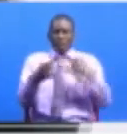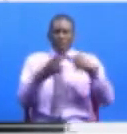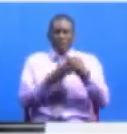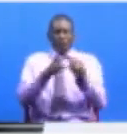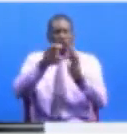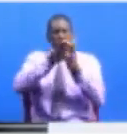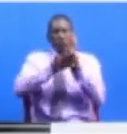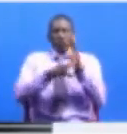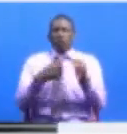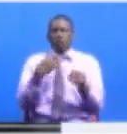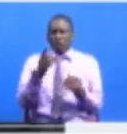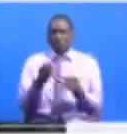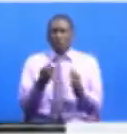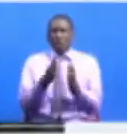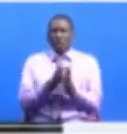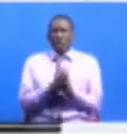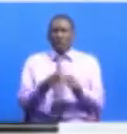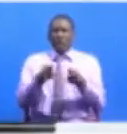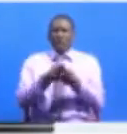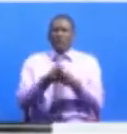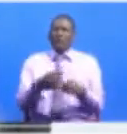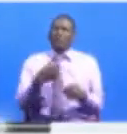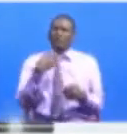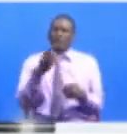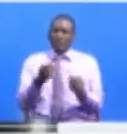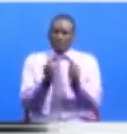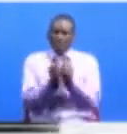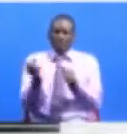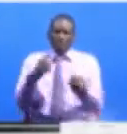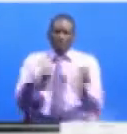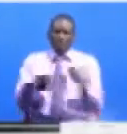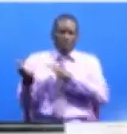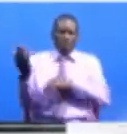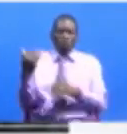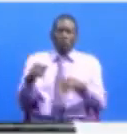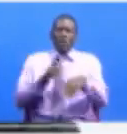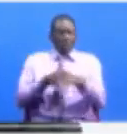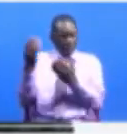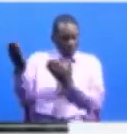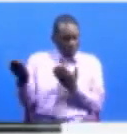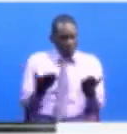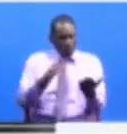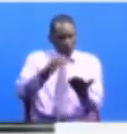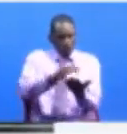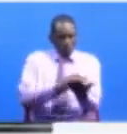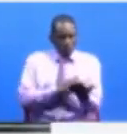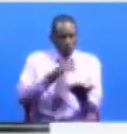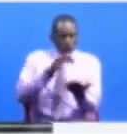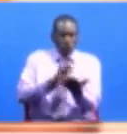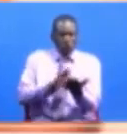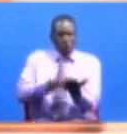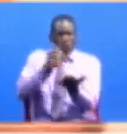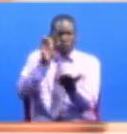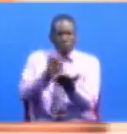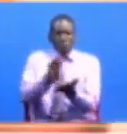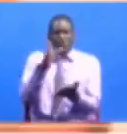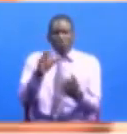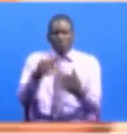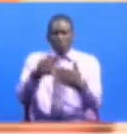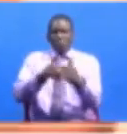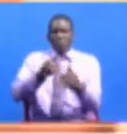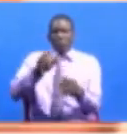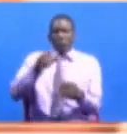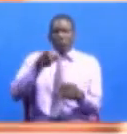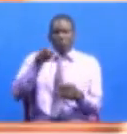of the Constitution, and as he had indicated 10 months ago while receiving the report recommending the removal before